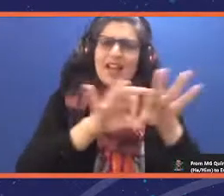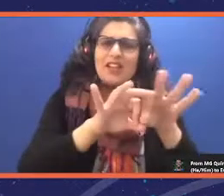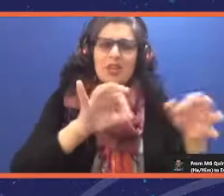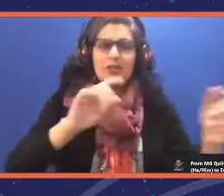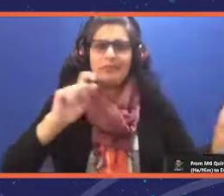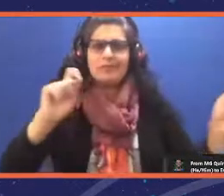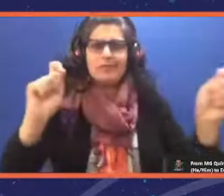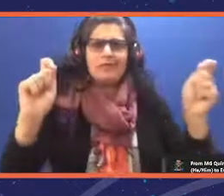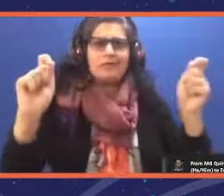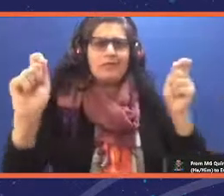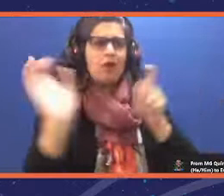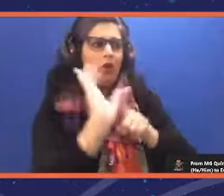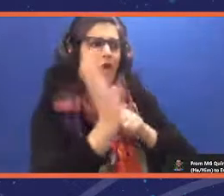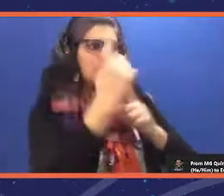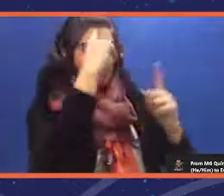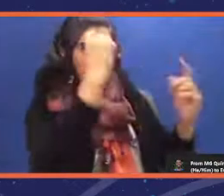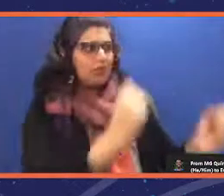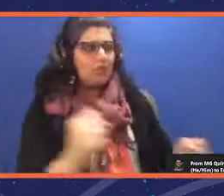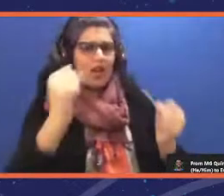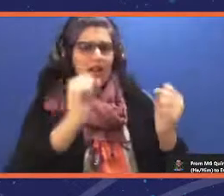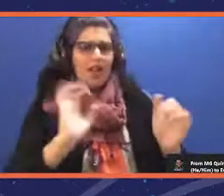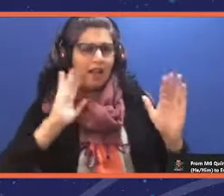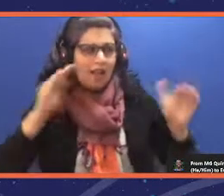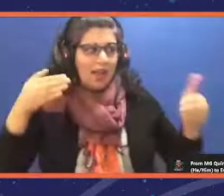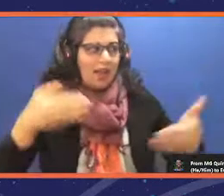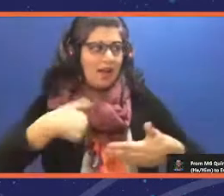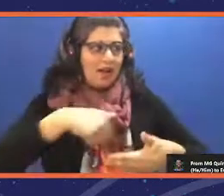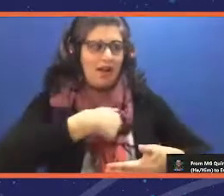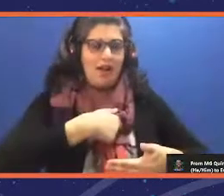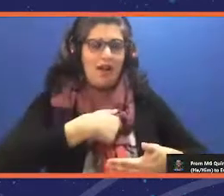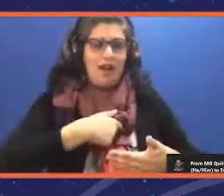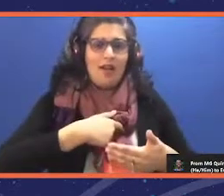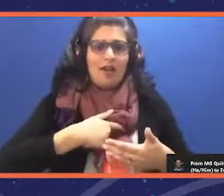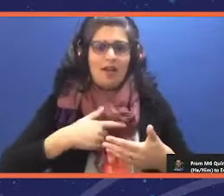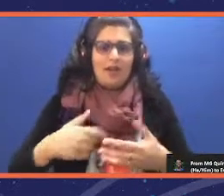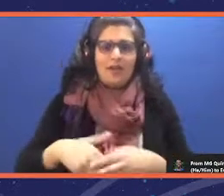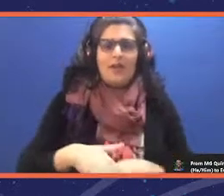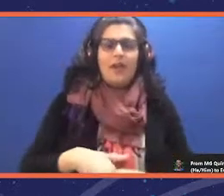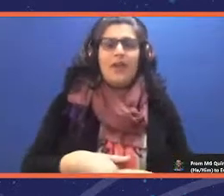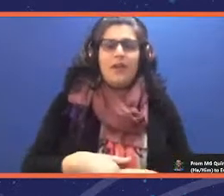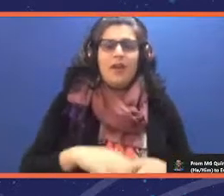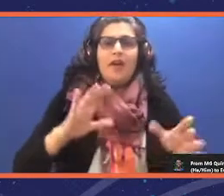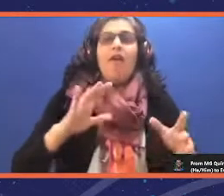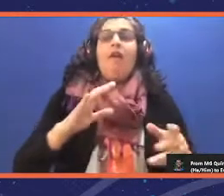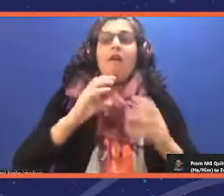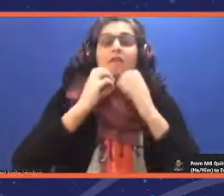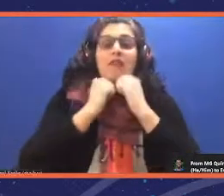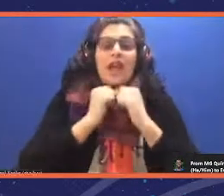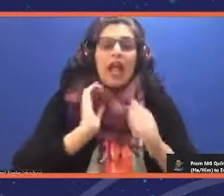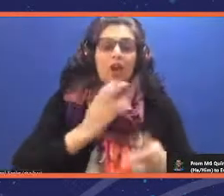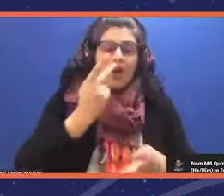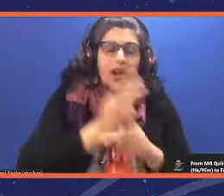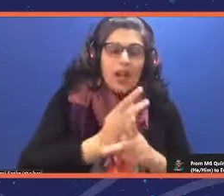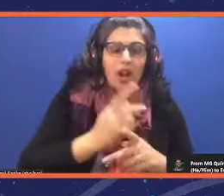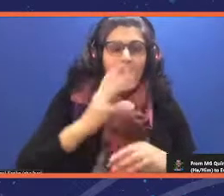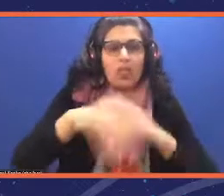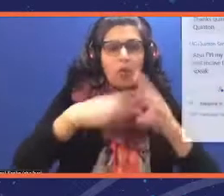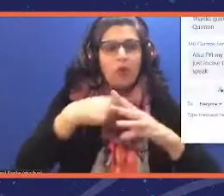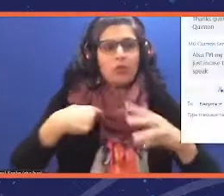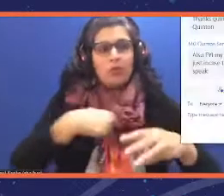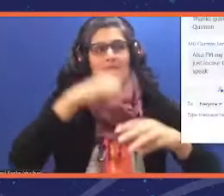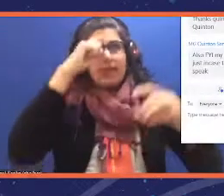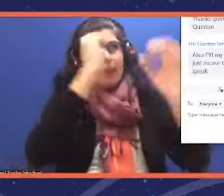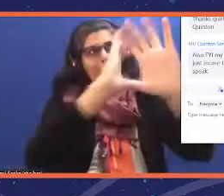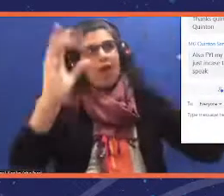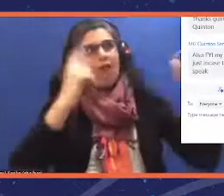cultural strategy that centers us, our care, our labor, and the world that we need to reimagine to survive.